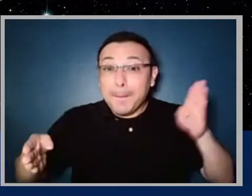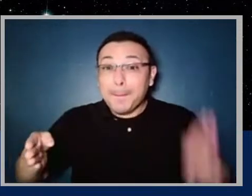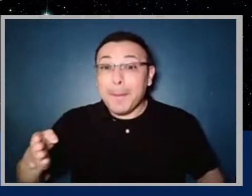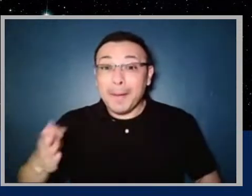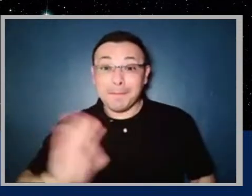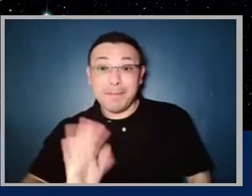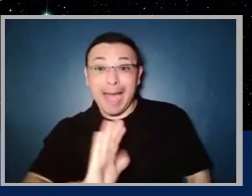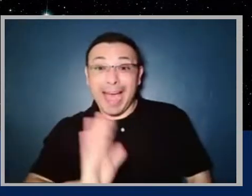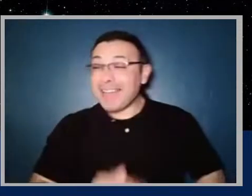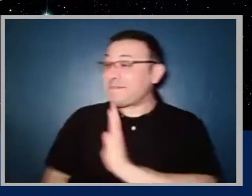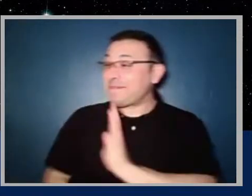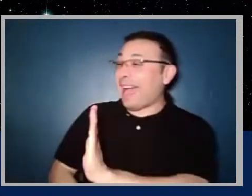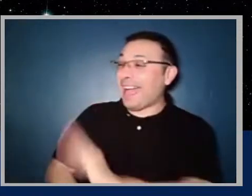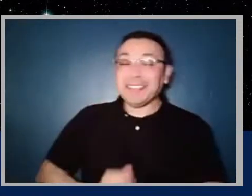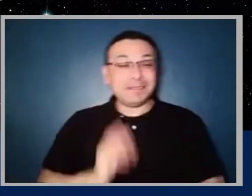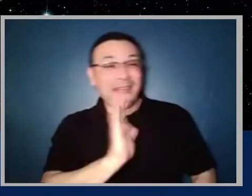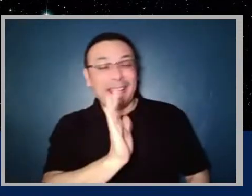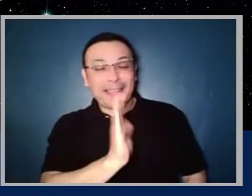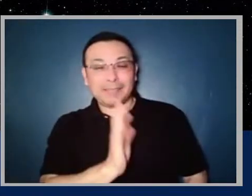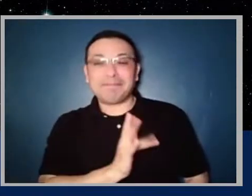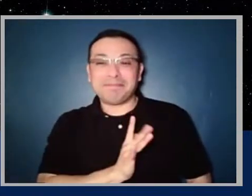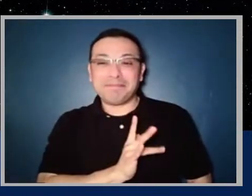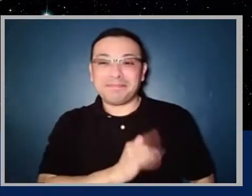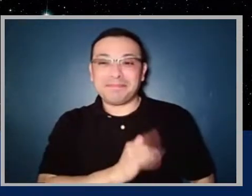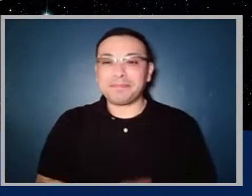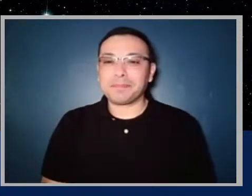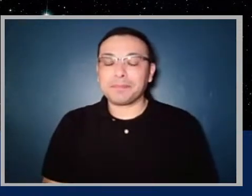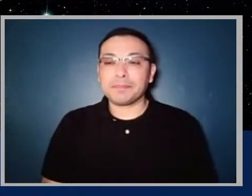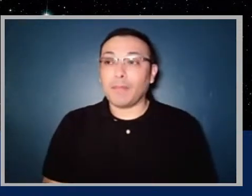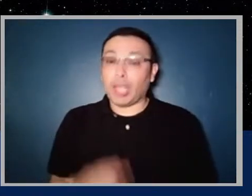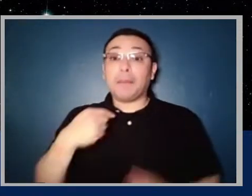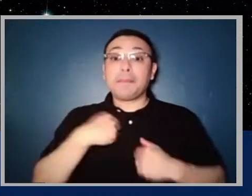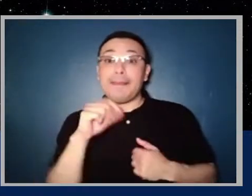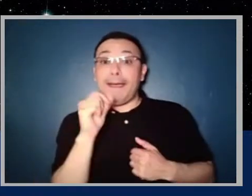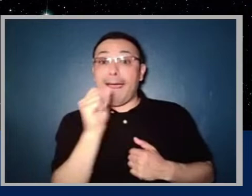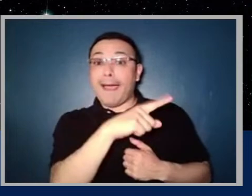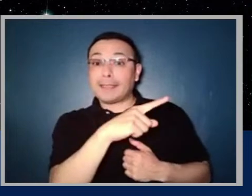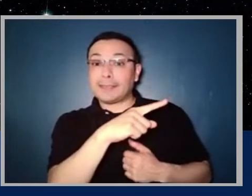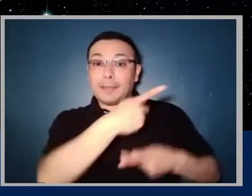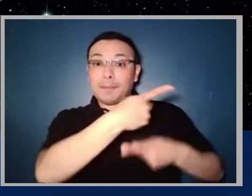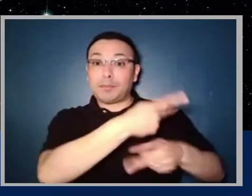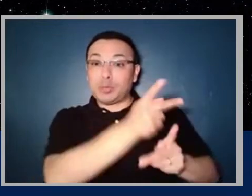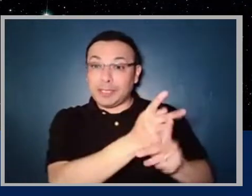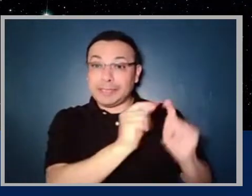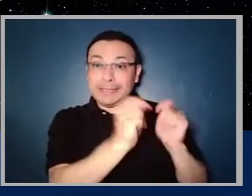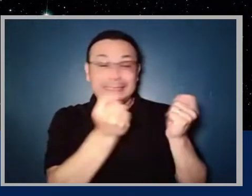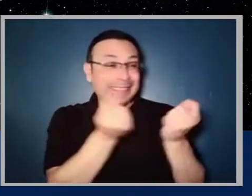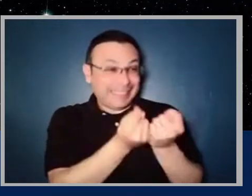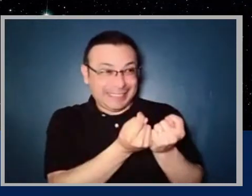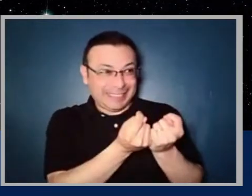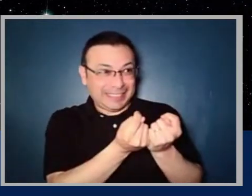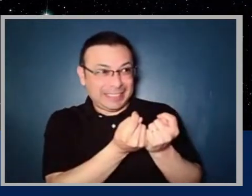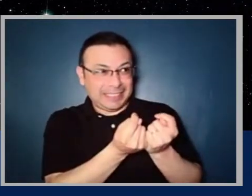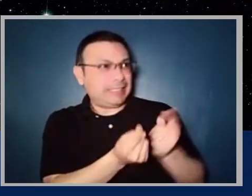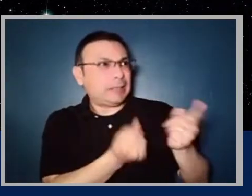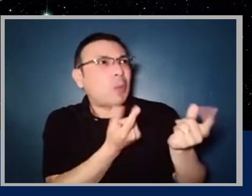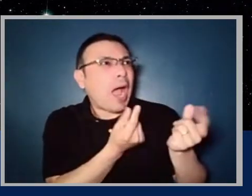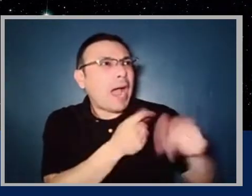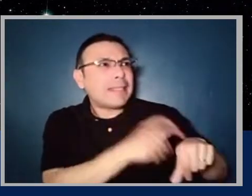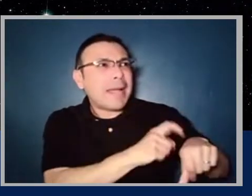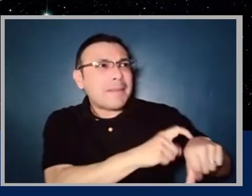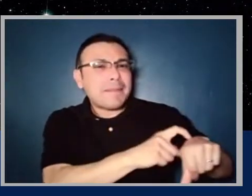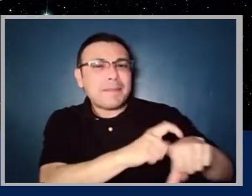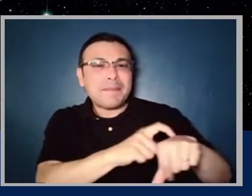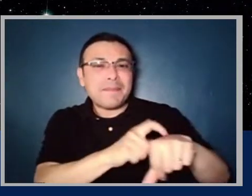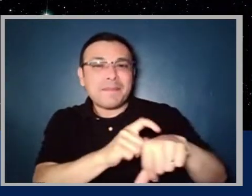cool. I'm actually asking our other production team where they are. I can answer this question for us, but usually the launch is